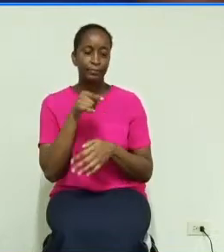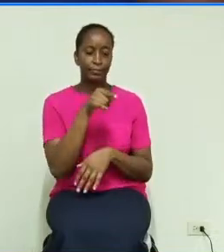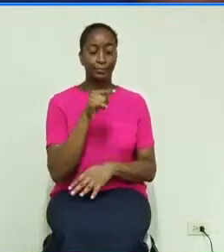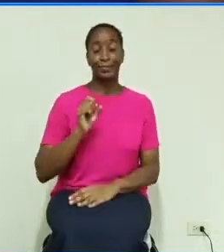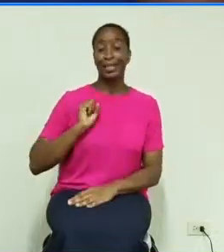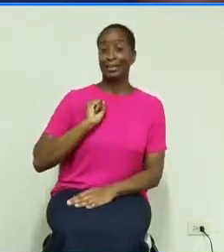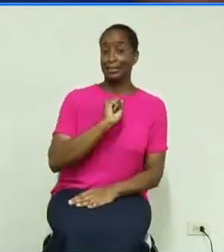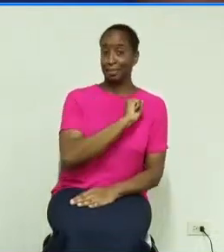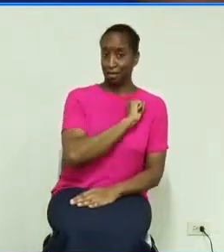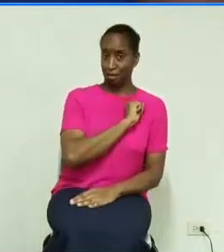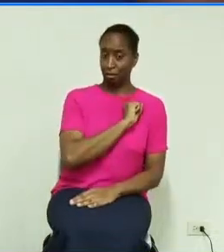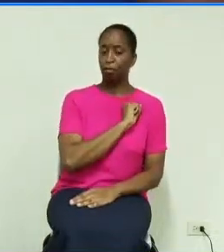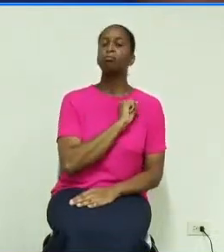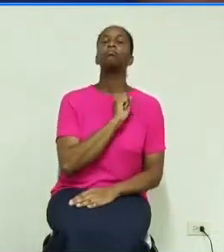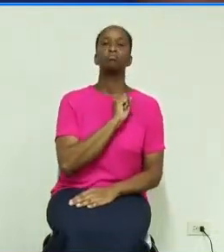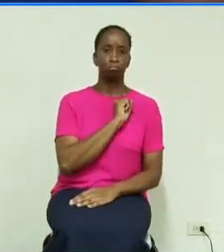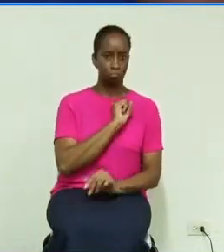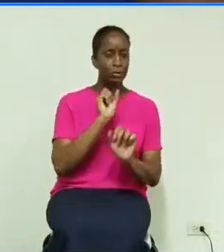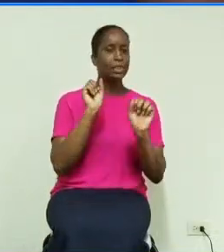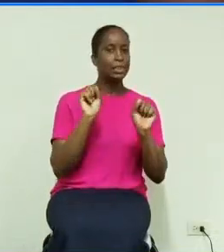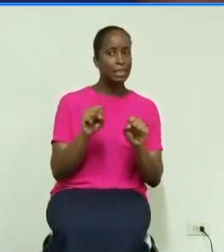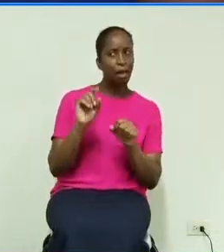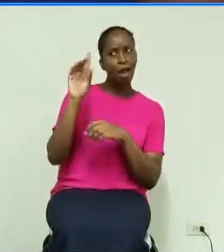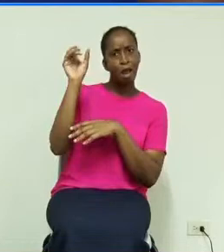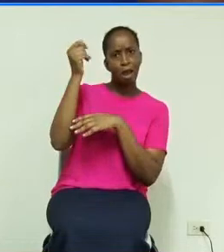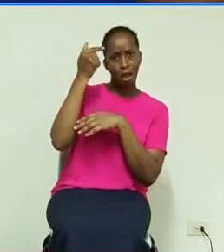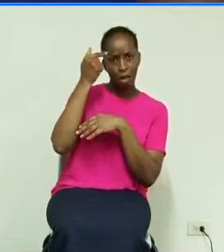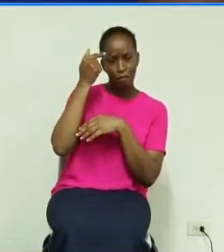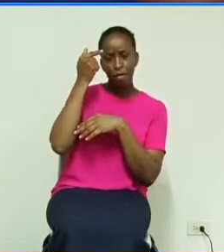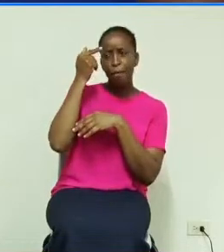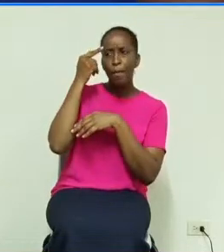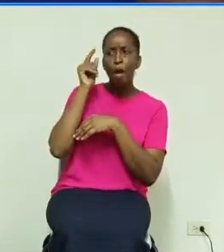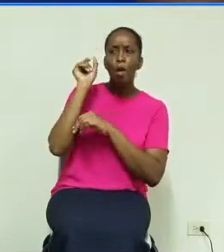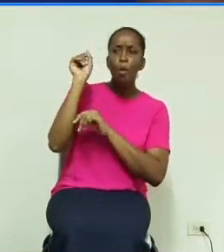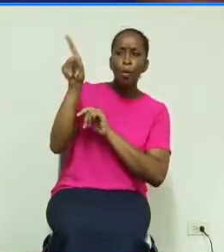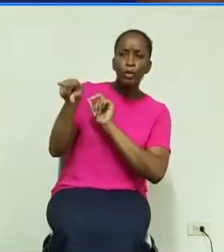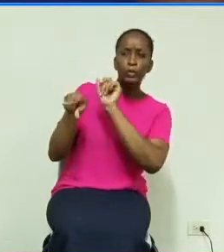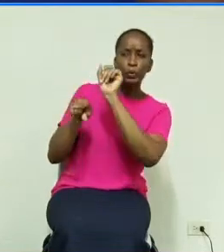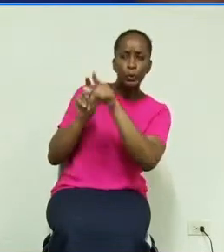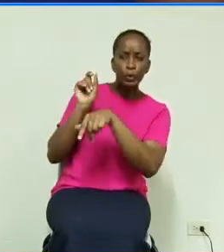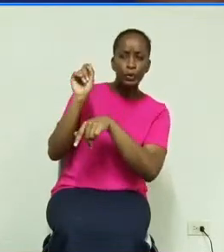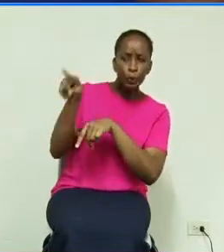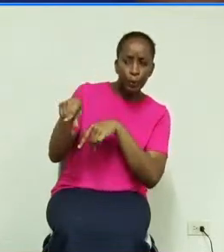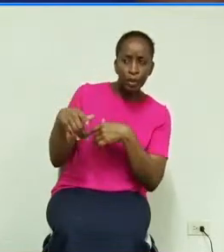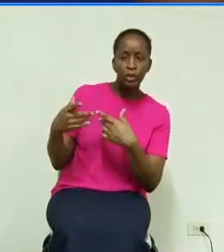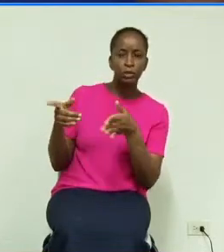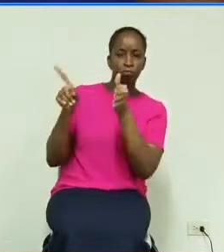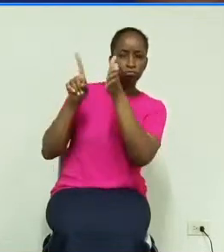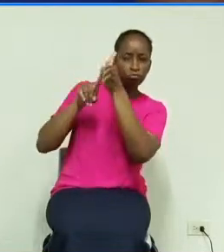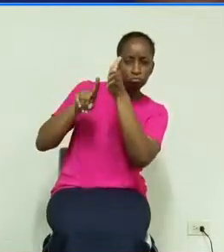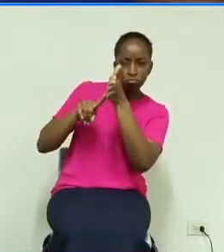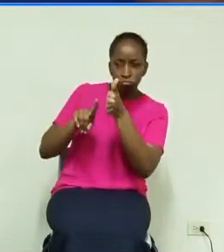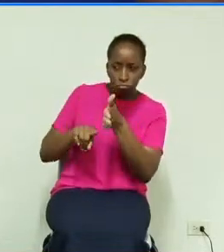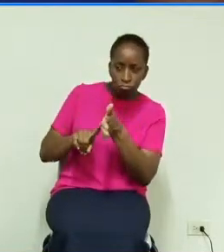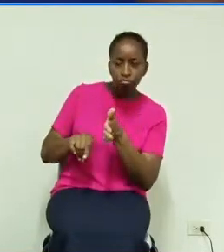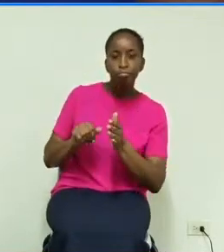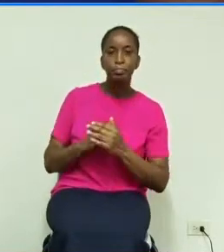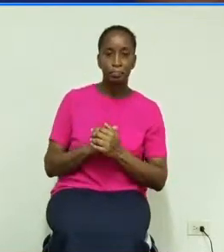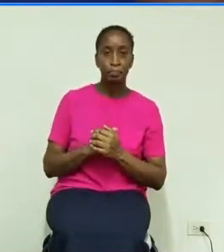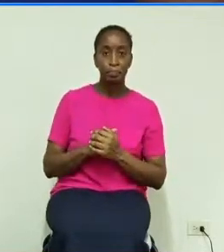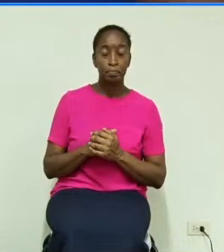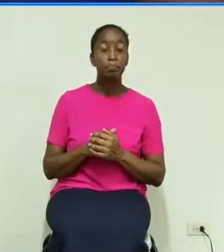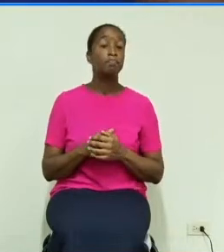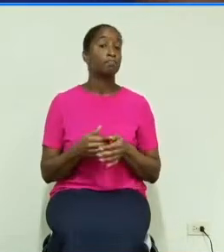revisit. Several times during my tenure in the Senate, I observed and participated